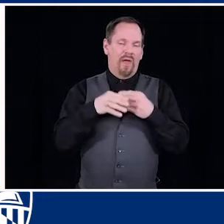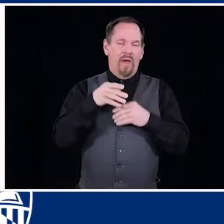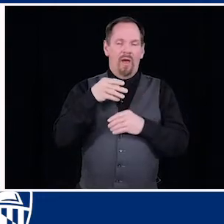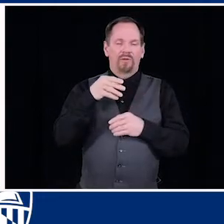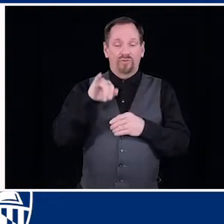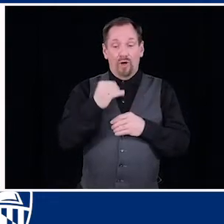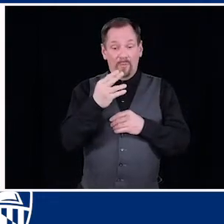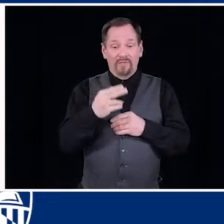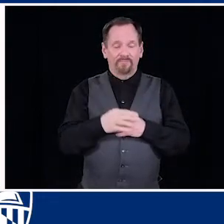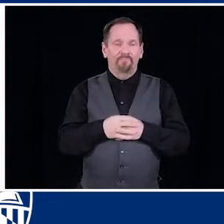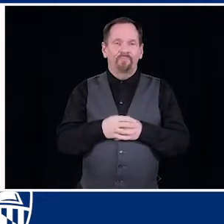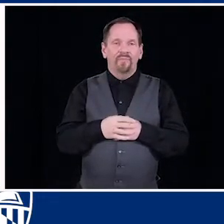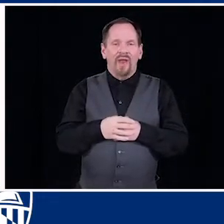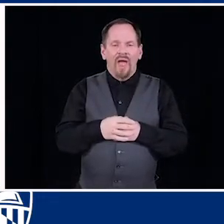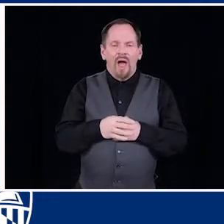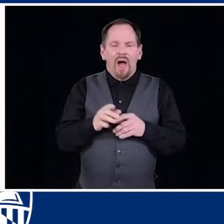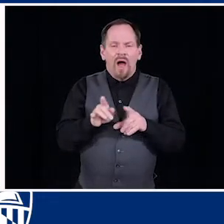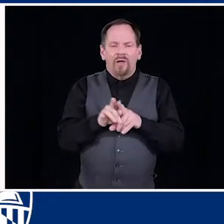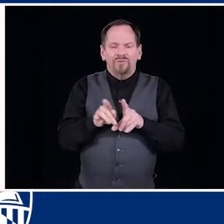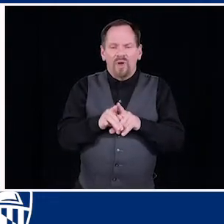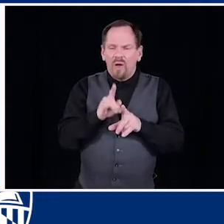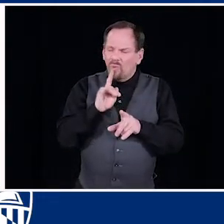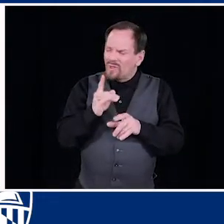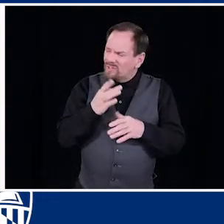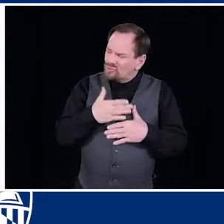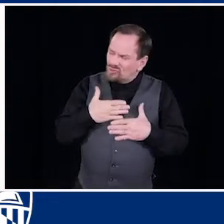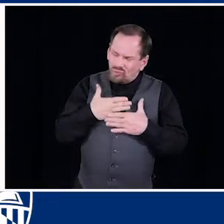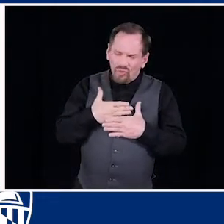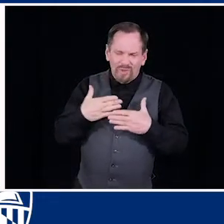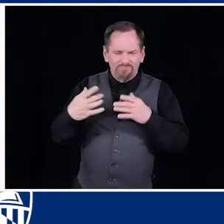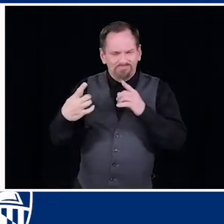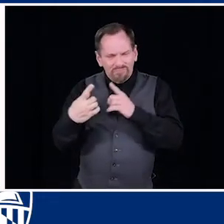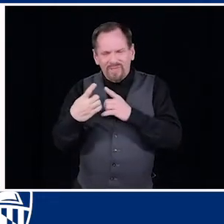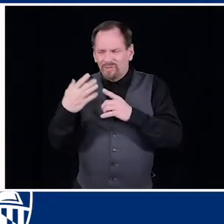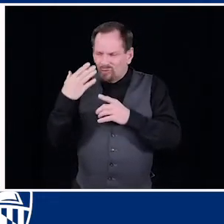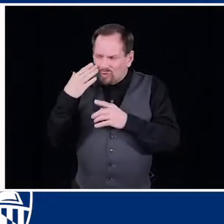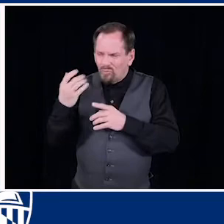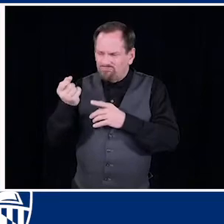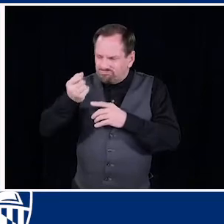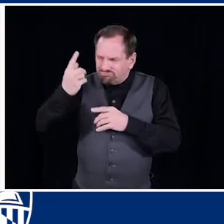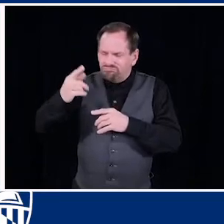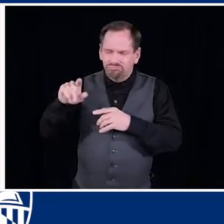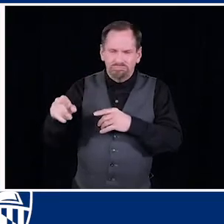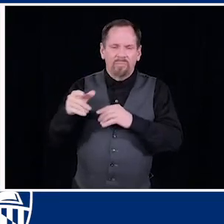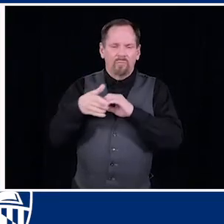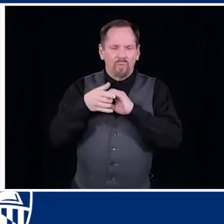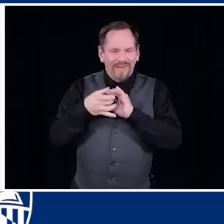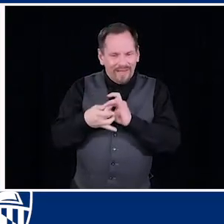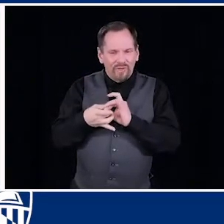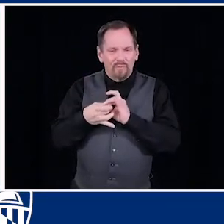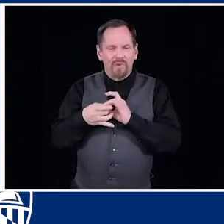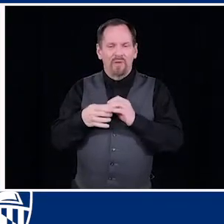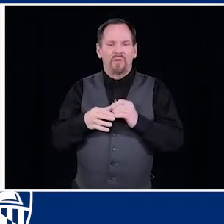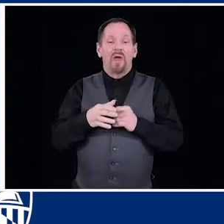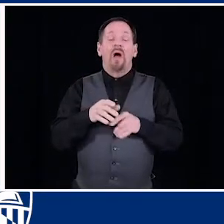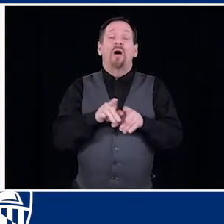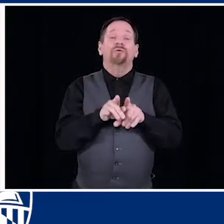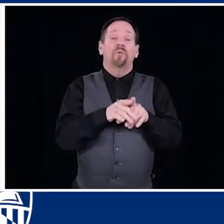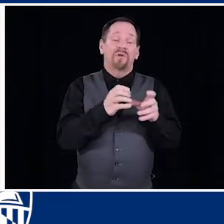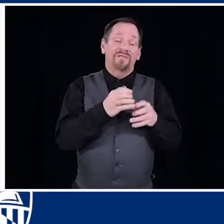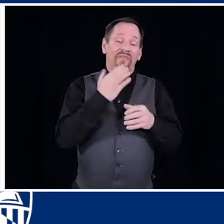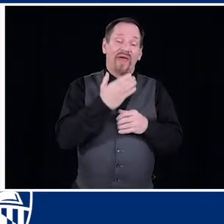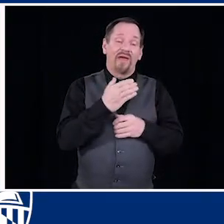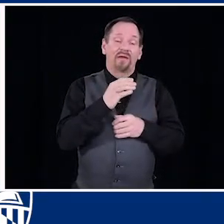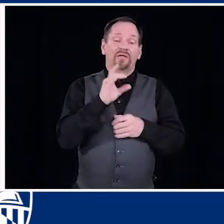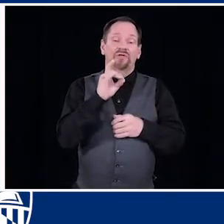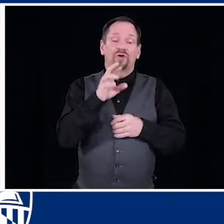every class. I also enjoyed my time getting to know Dr. Mooring over my 5 years at Hopkins. I'd also like to thank Dr. Rachel